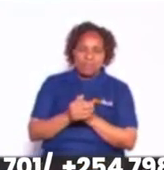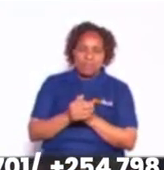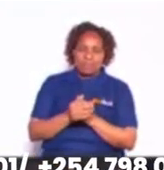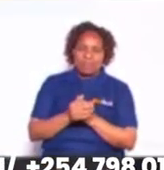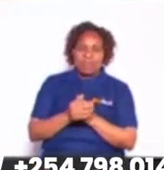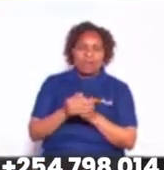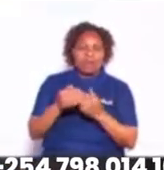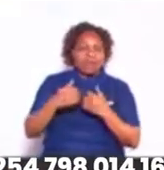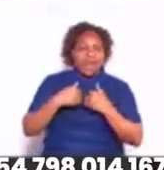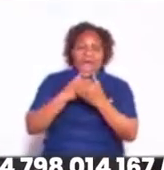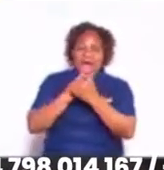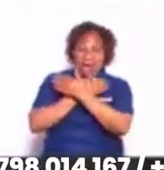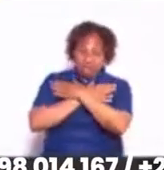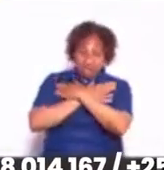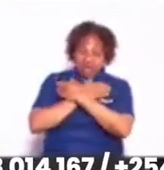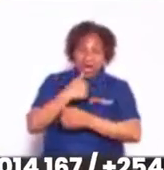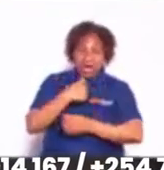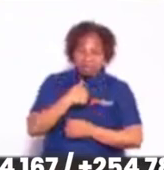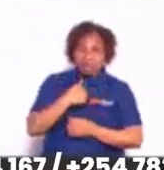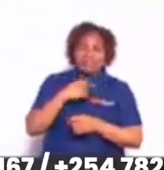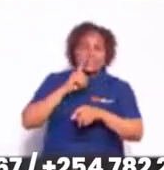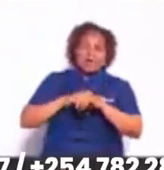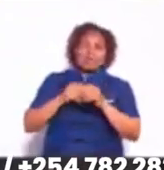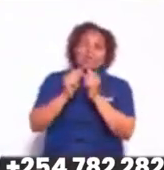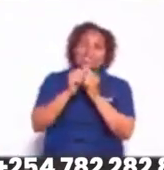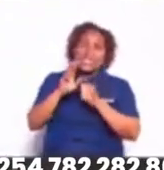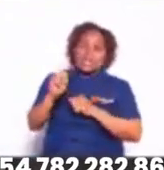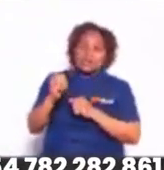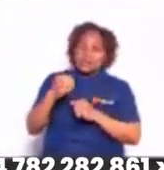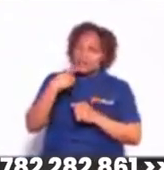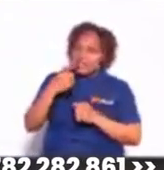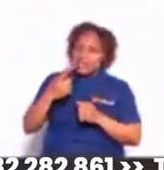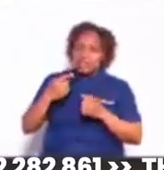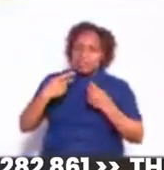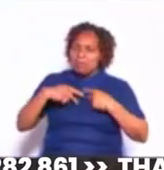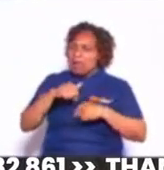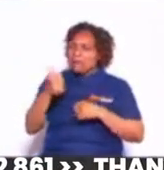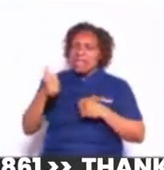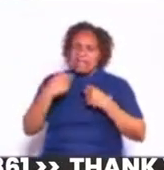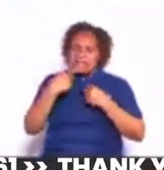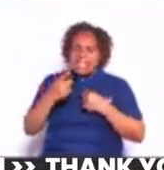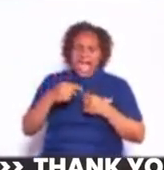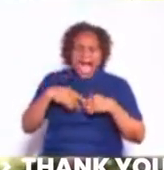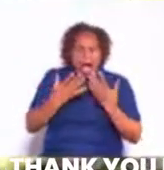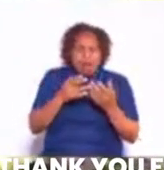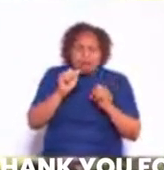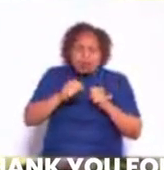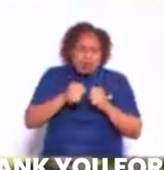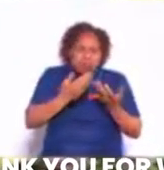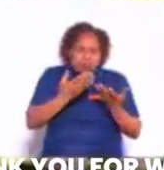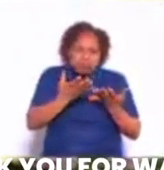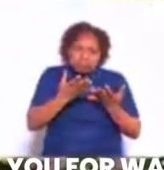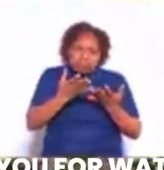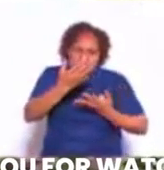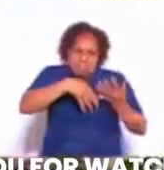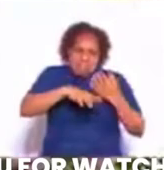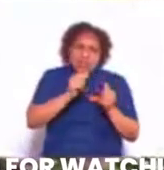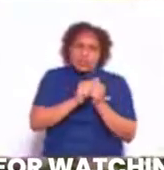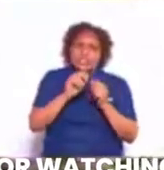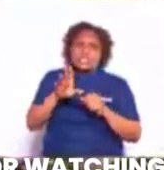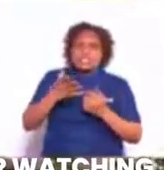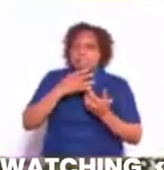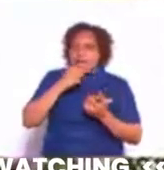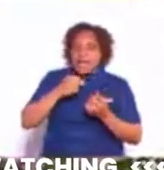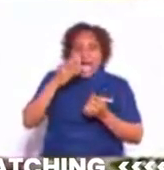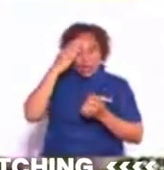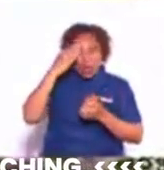I know I have a friend of mine, when I'm with him, some people say, "Pastor, how can you cope with this guy?" I say, "I know how he